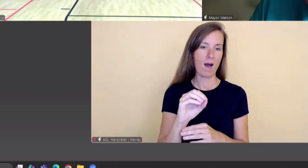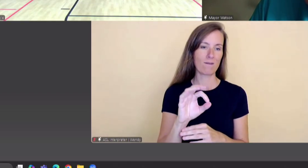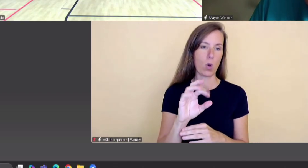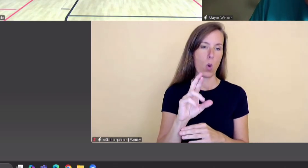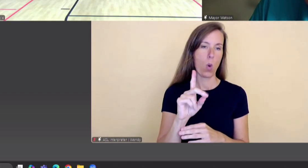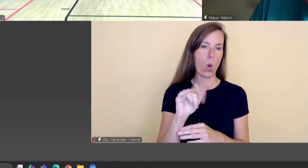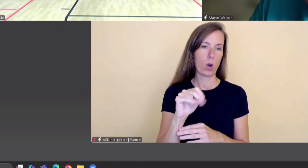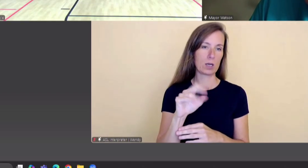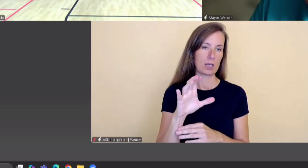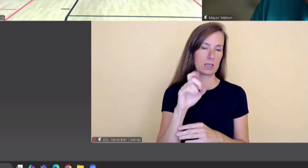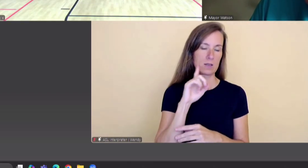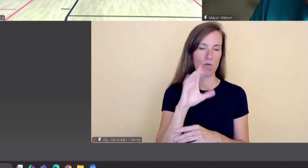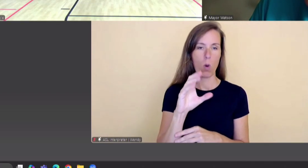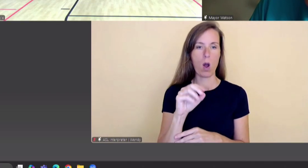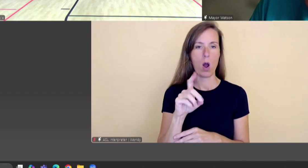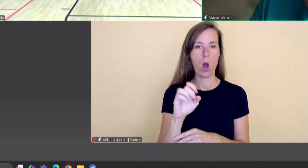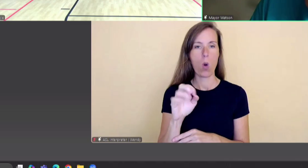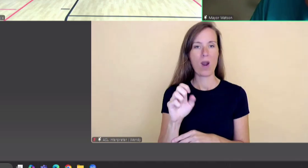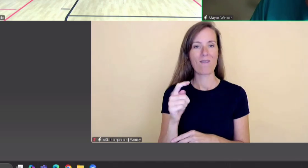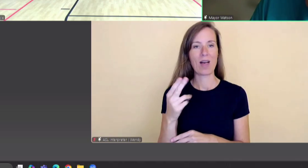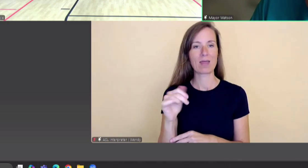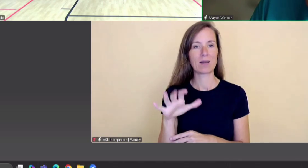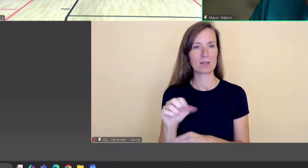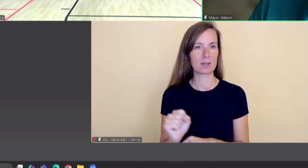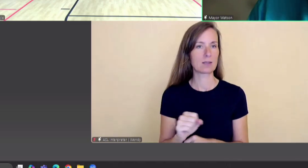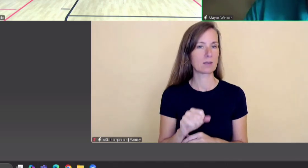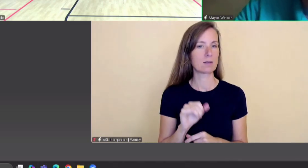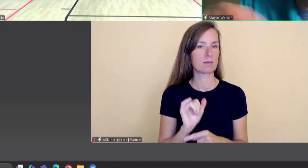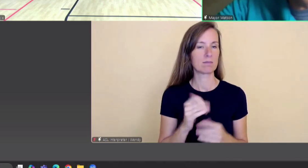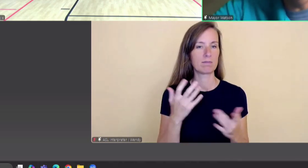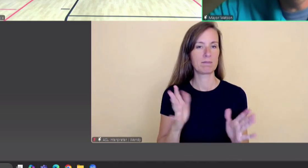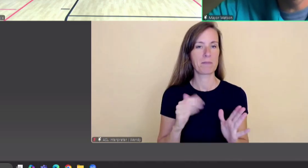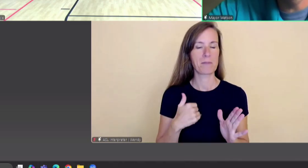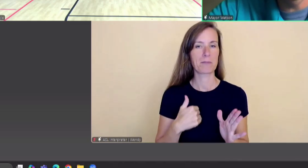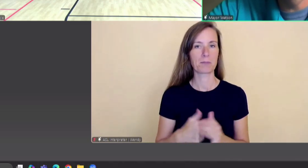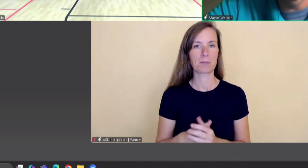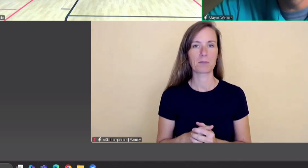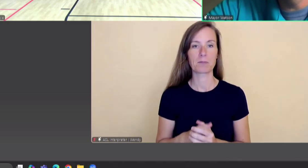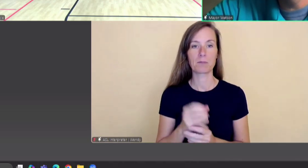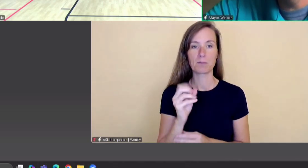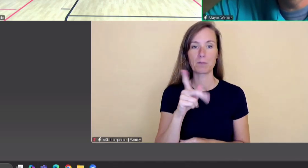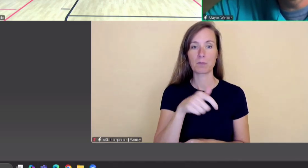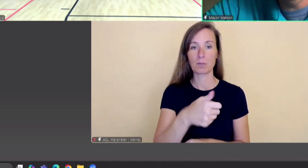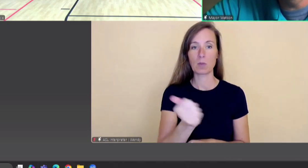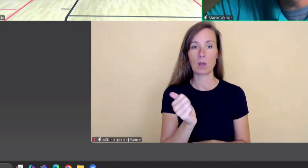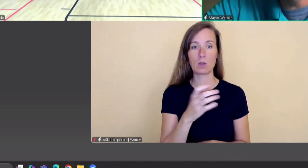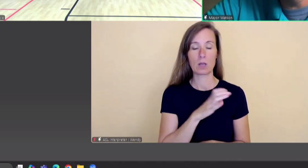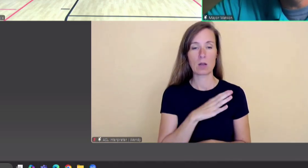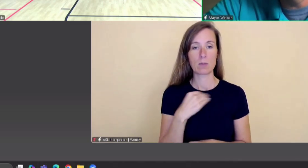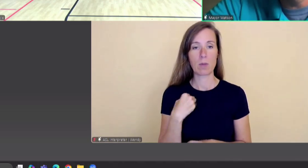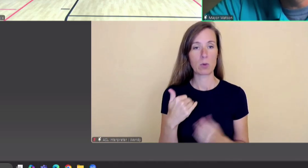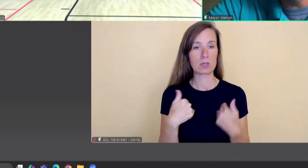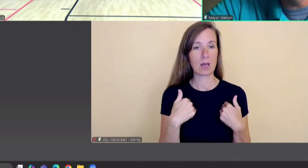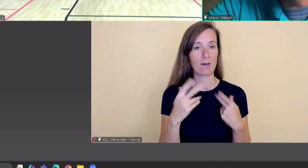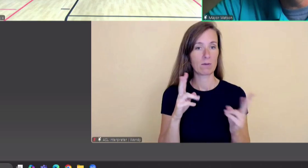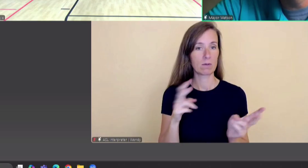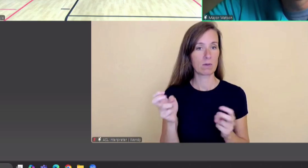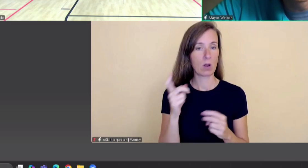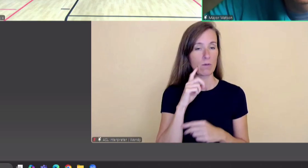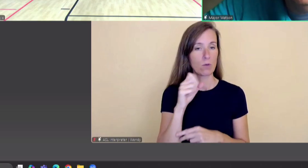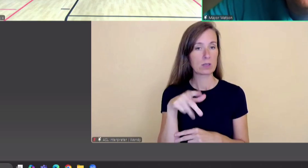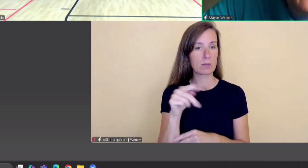That's all I have. Okay. Do other council members have items for the September 11